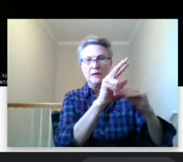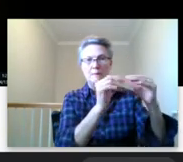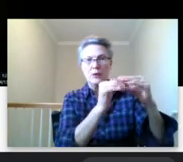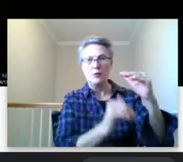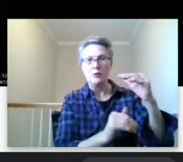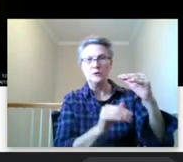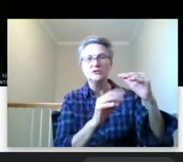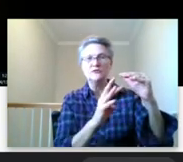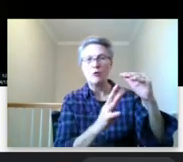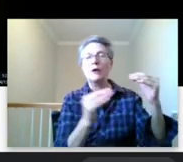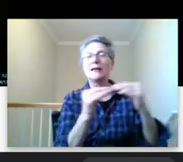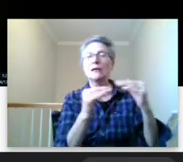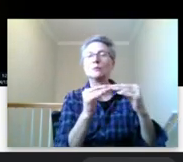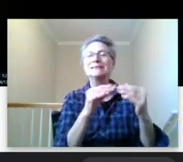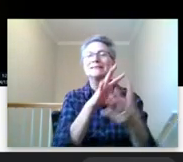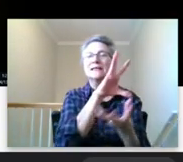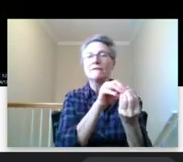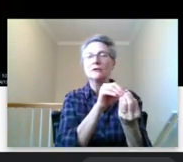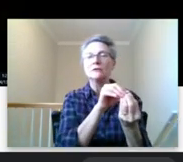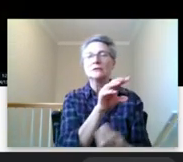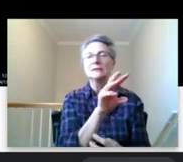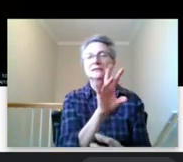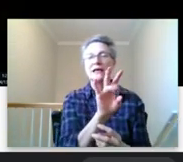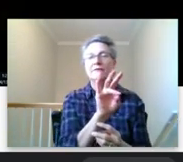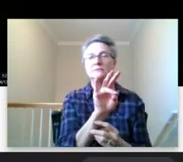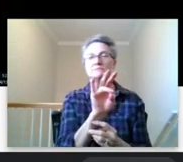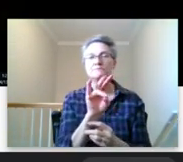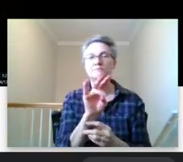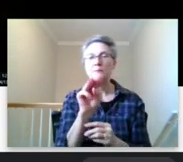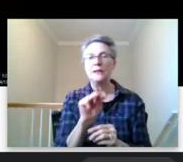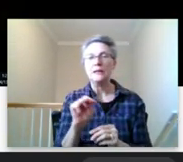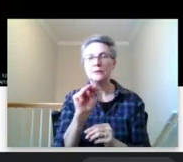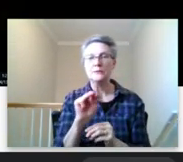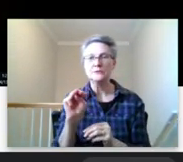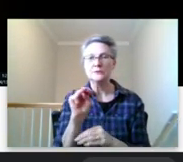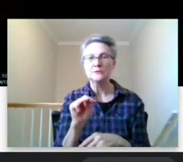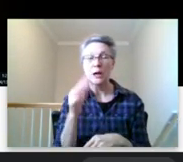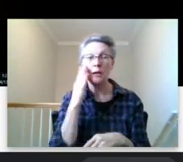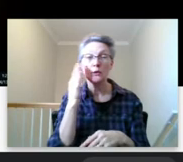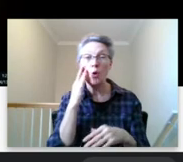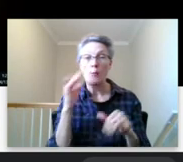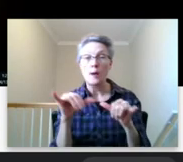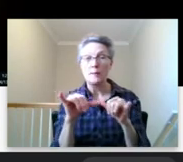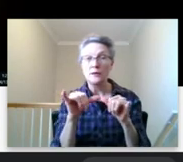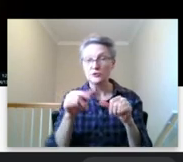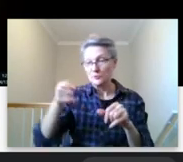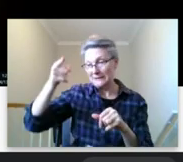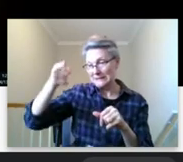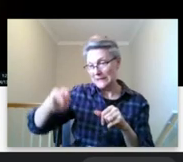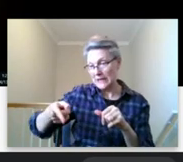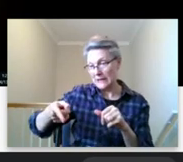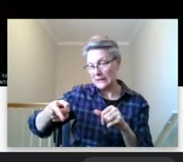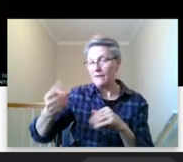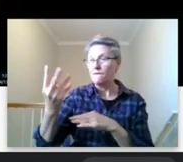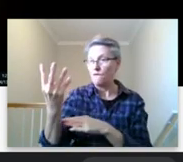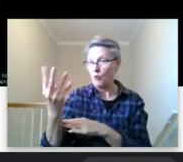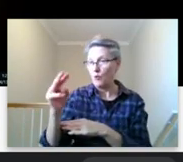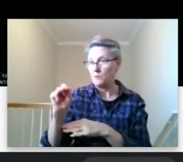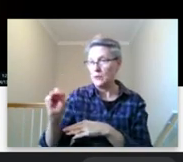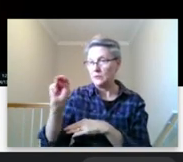everything below is 4, right? So I know that my measure of my side is actually 4